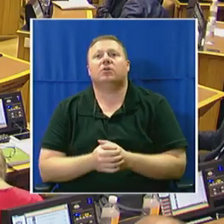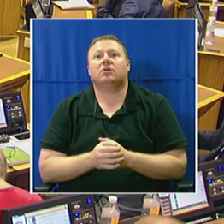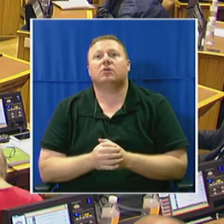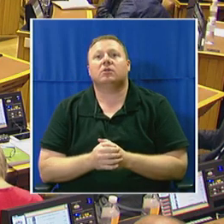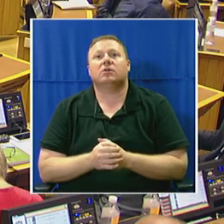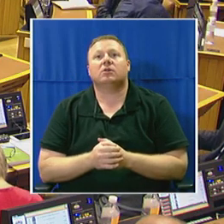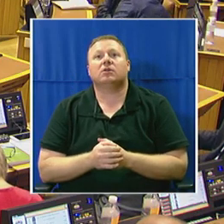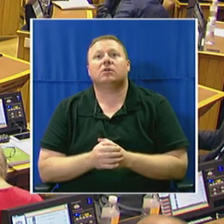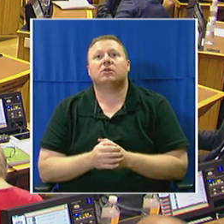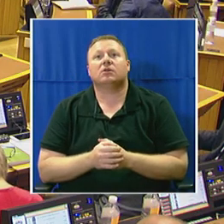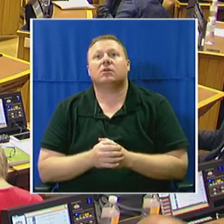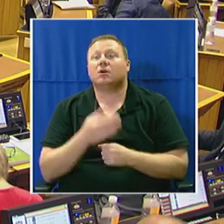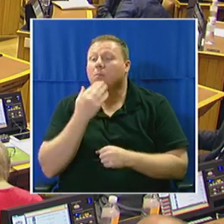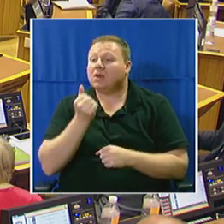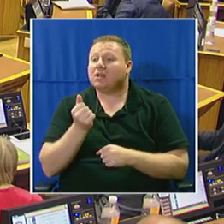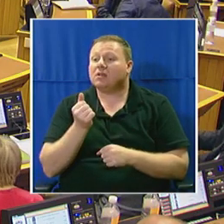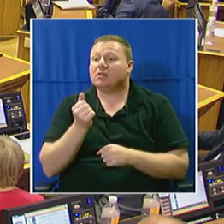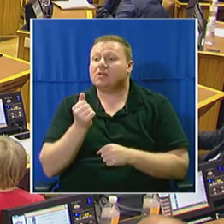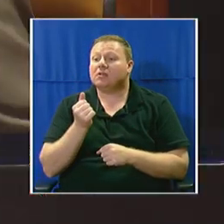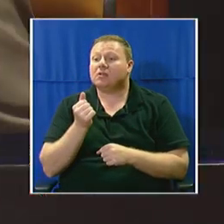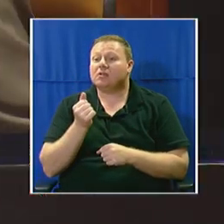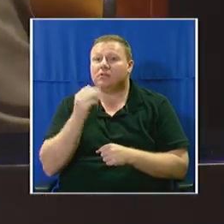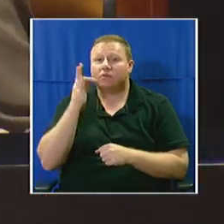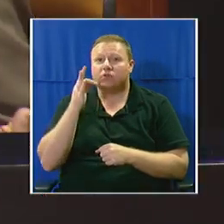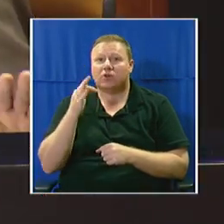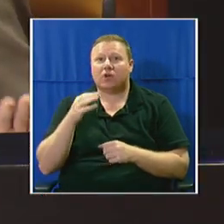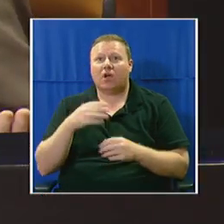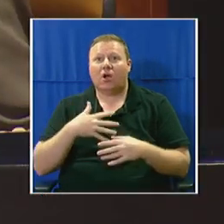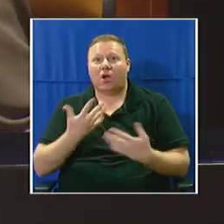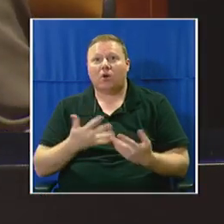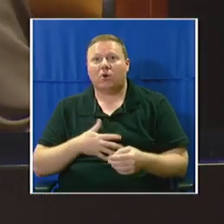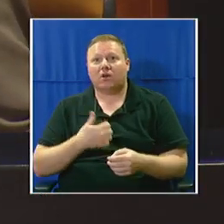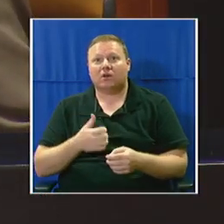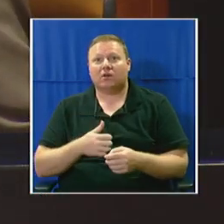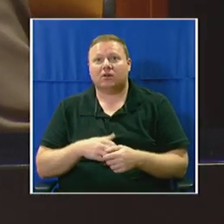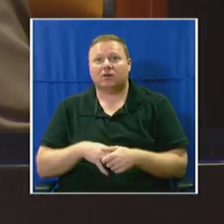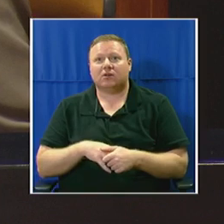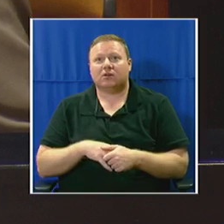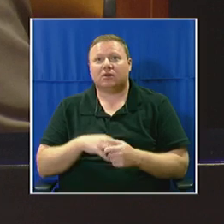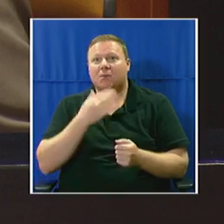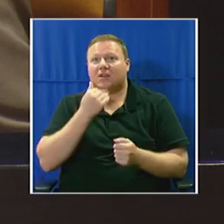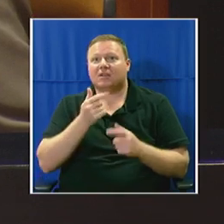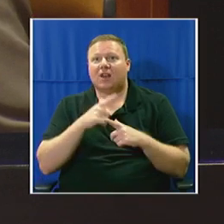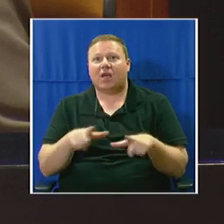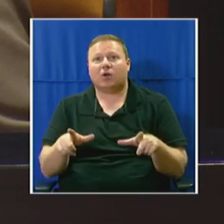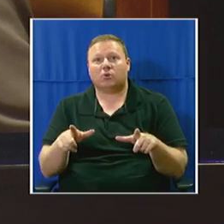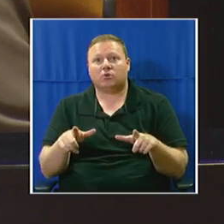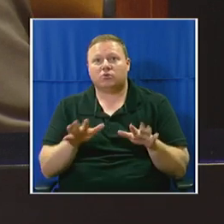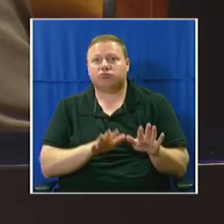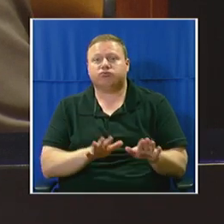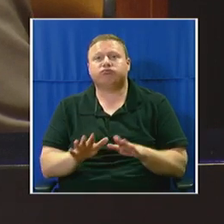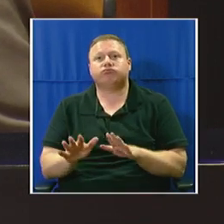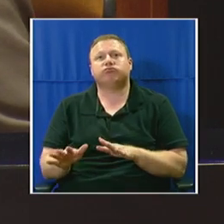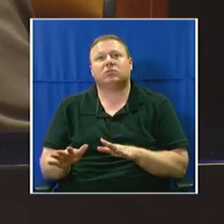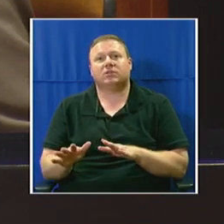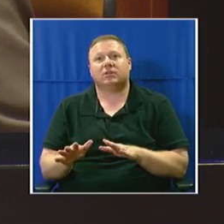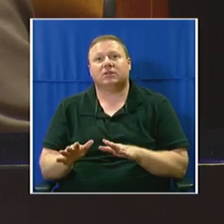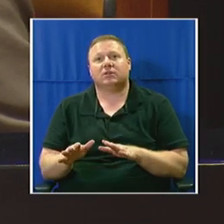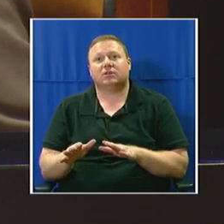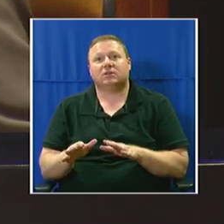be taken as a reminder that we should work or fight against women abuse and children thank you